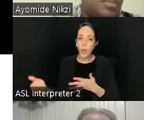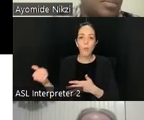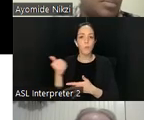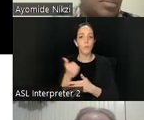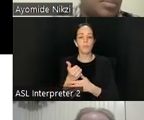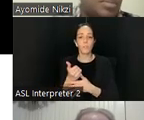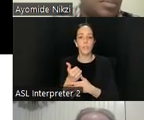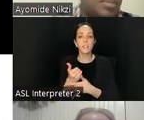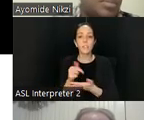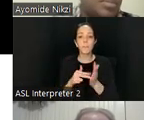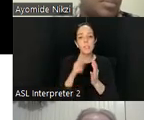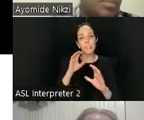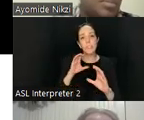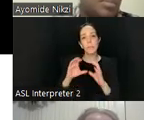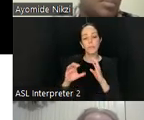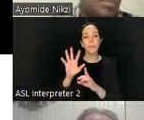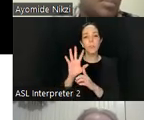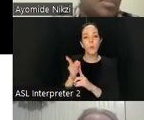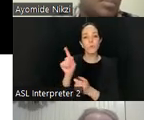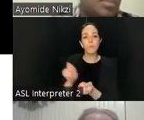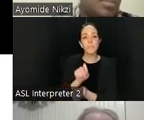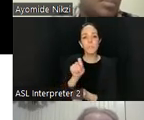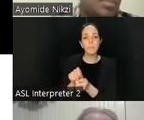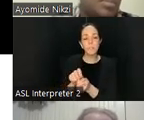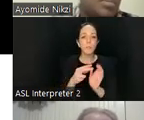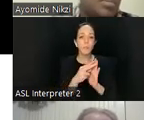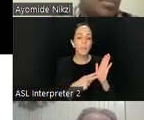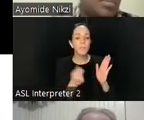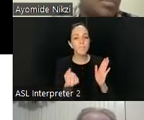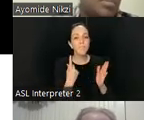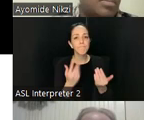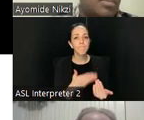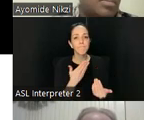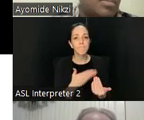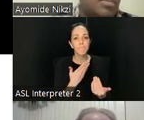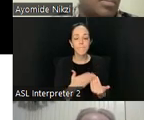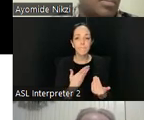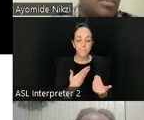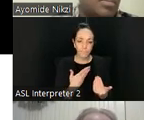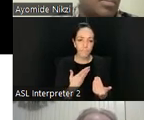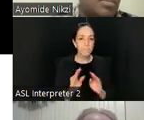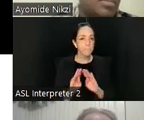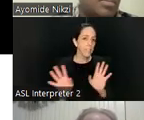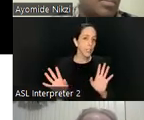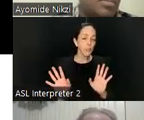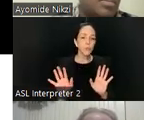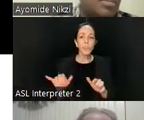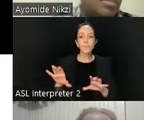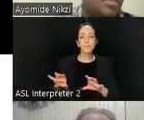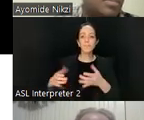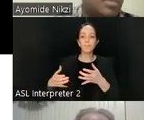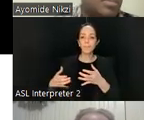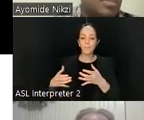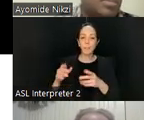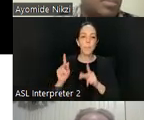specific, relevant, and easily digestible. These priority populations include, but are not limited to,